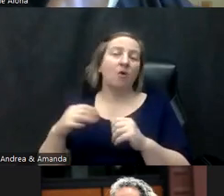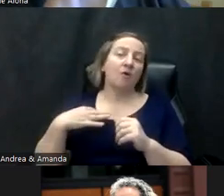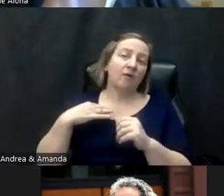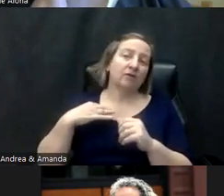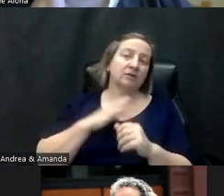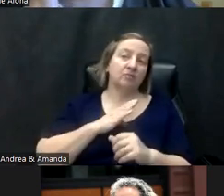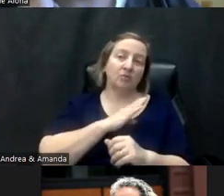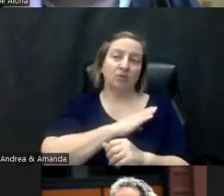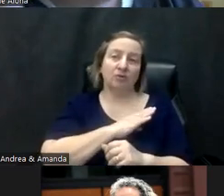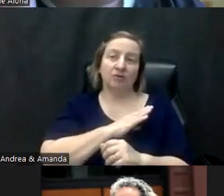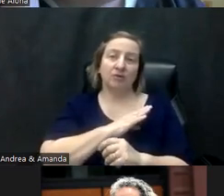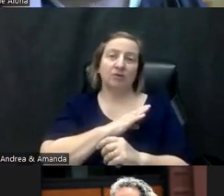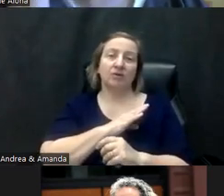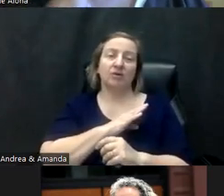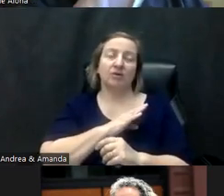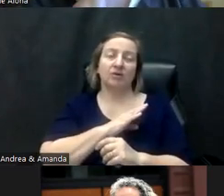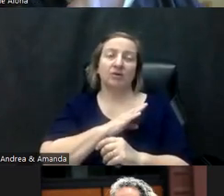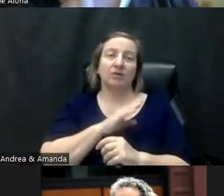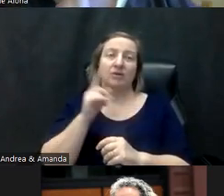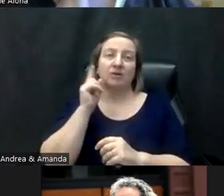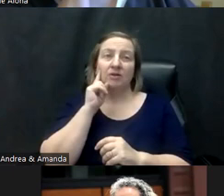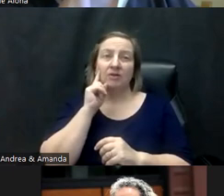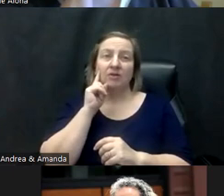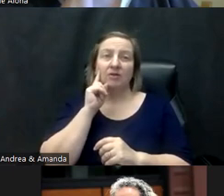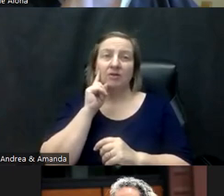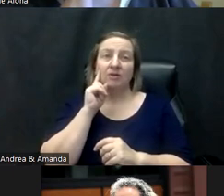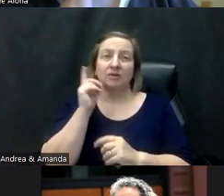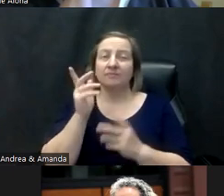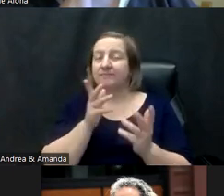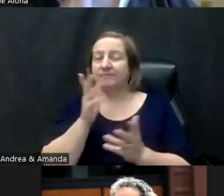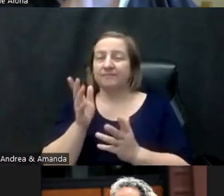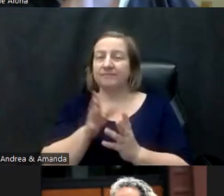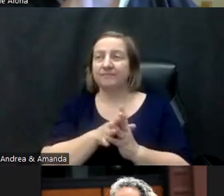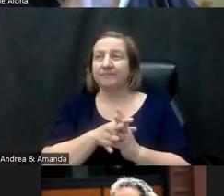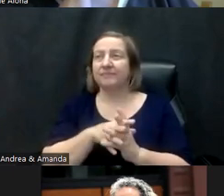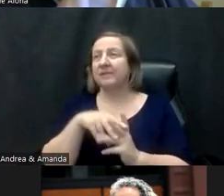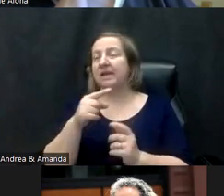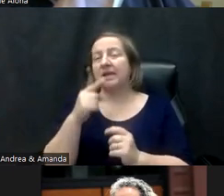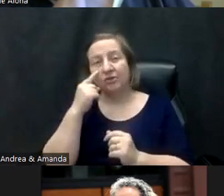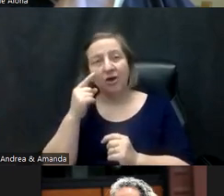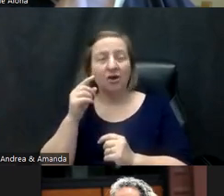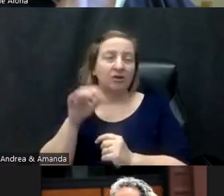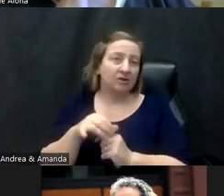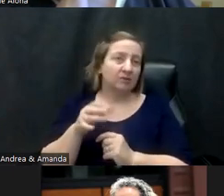board. I think it's just, you know, he thought it was